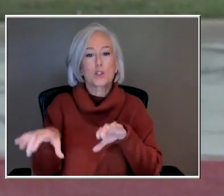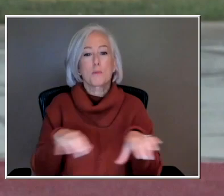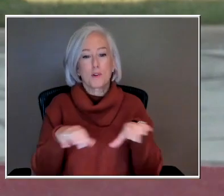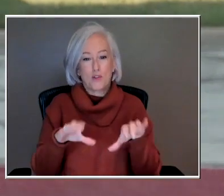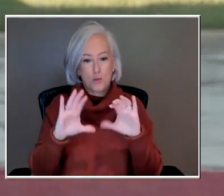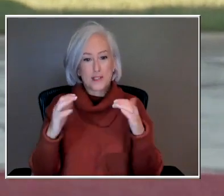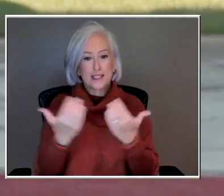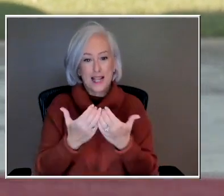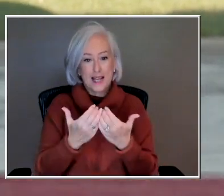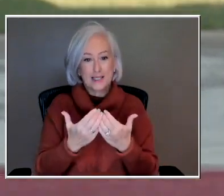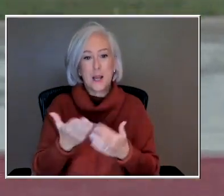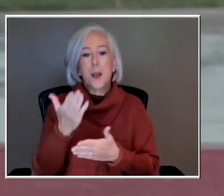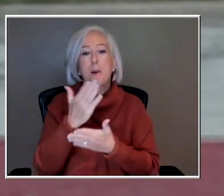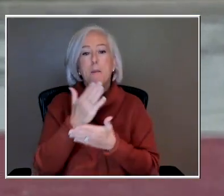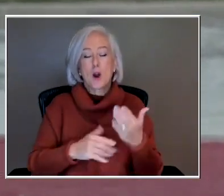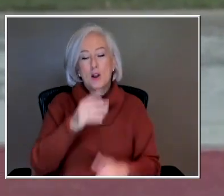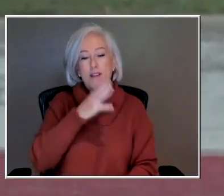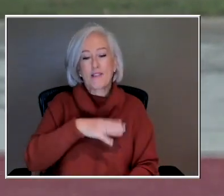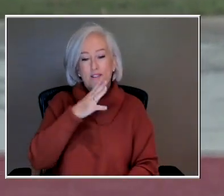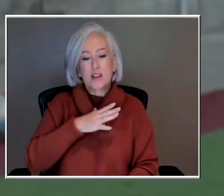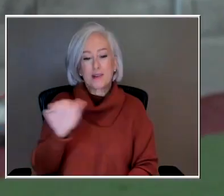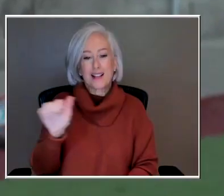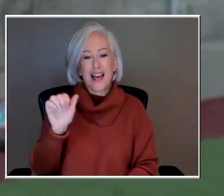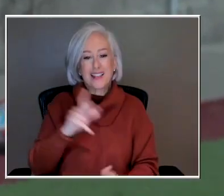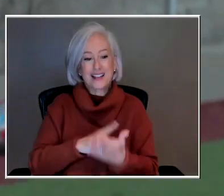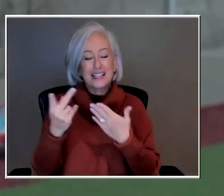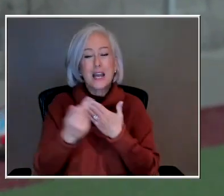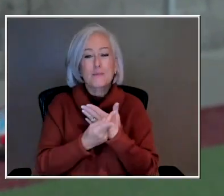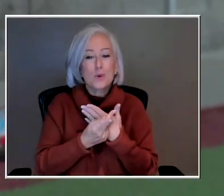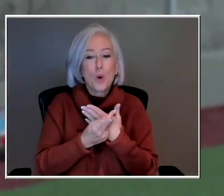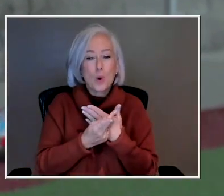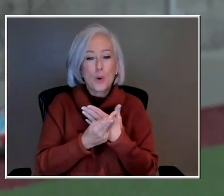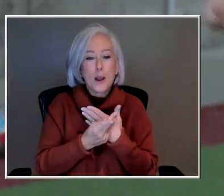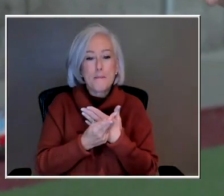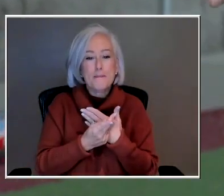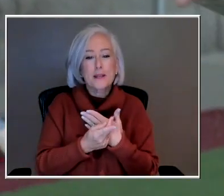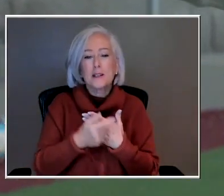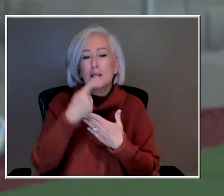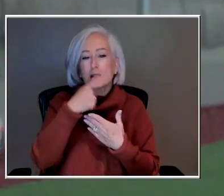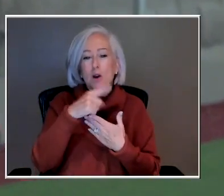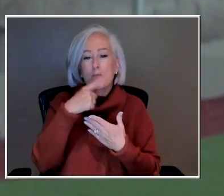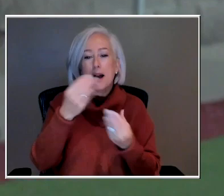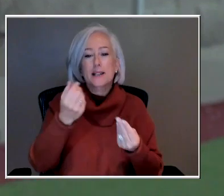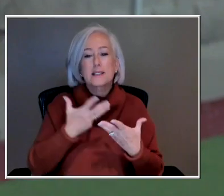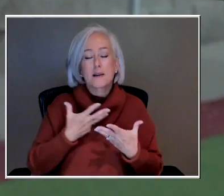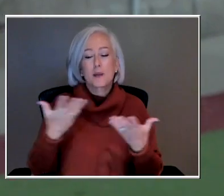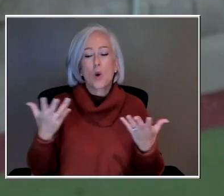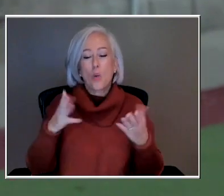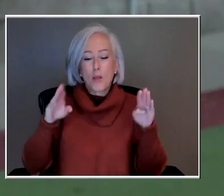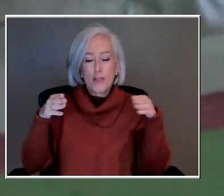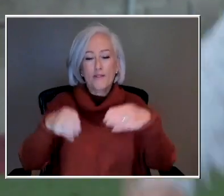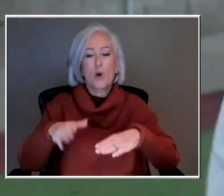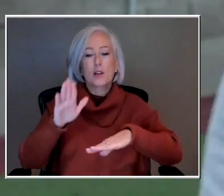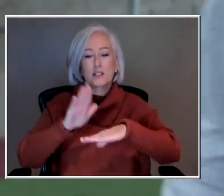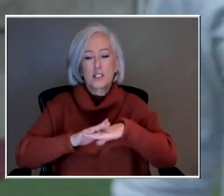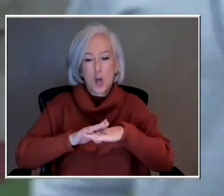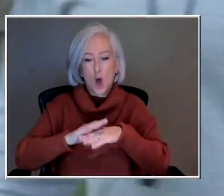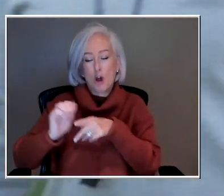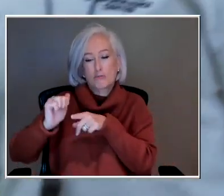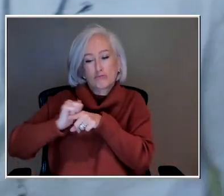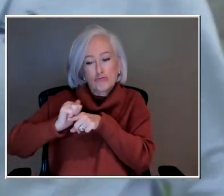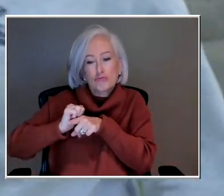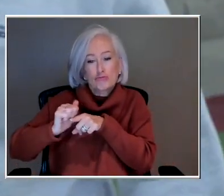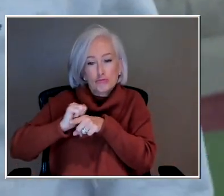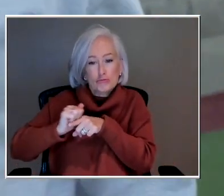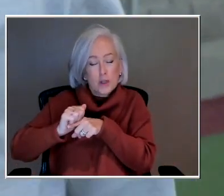athlete program. But what is the focus, Dr. Vopat, for female athletes when it comes to the conditioning? What are you really honing in